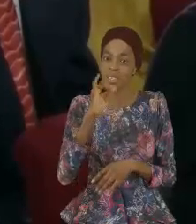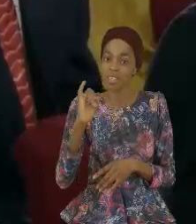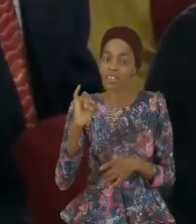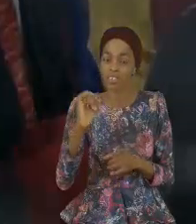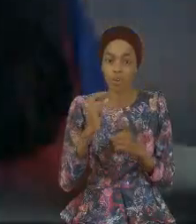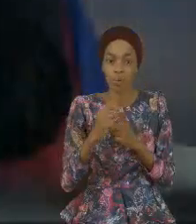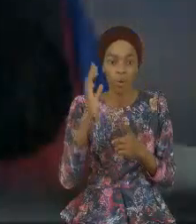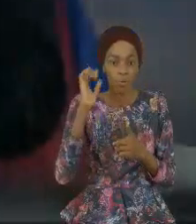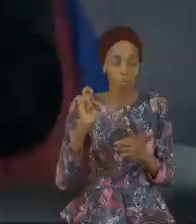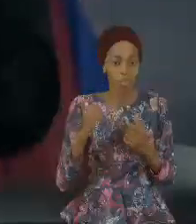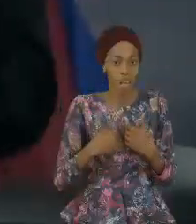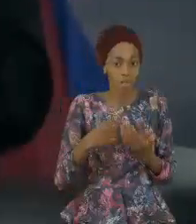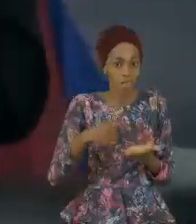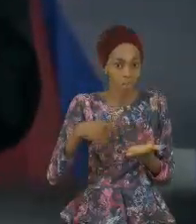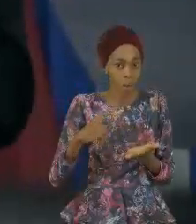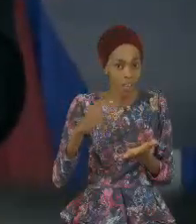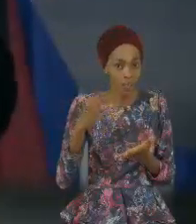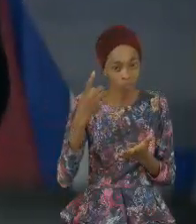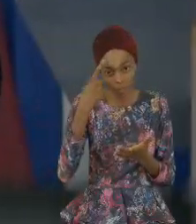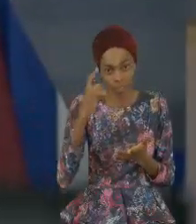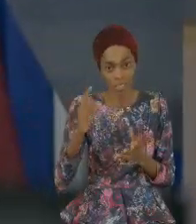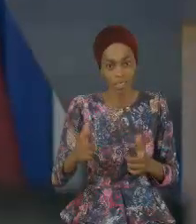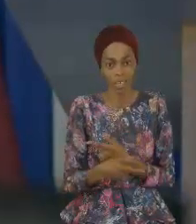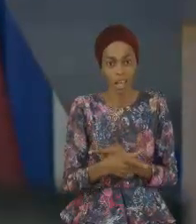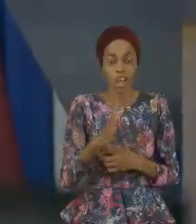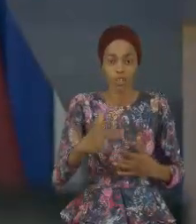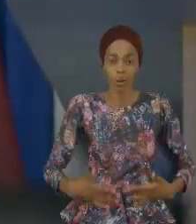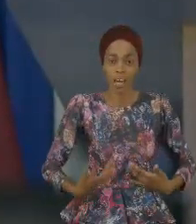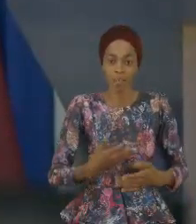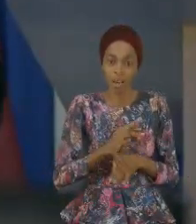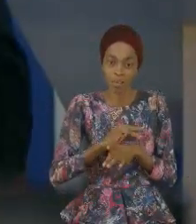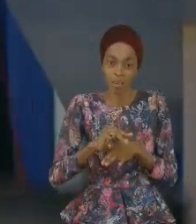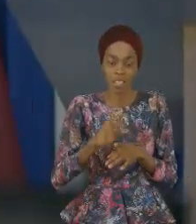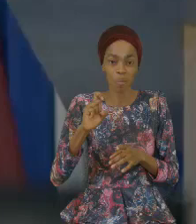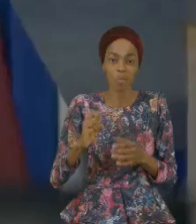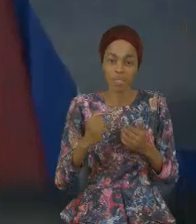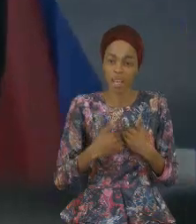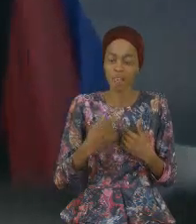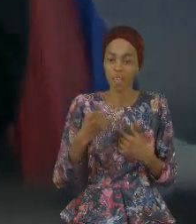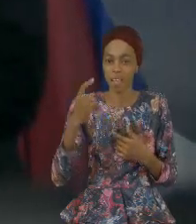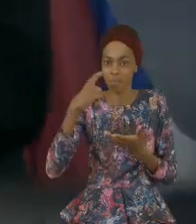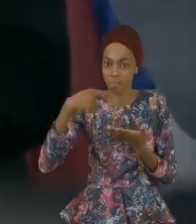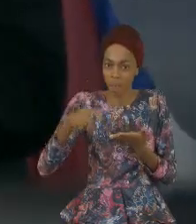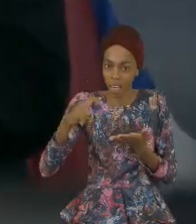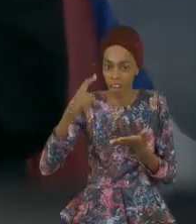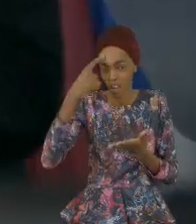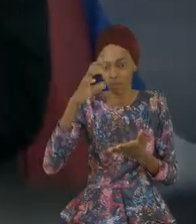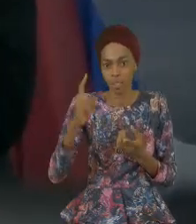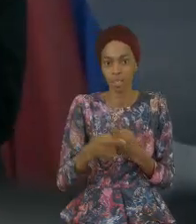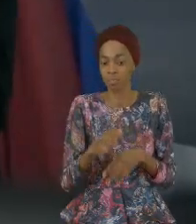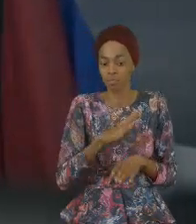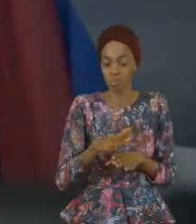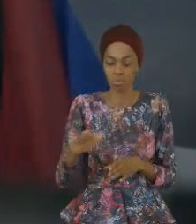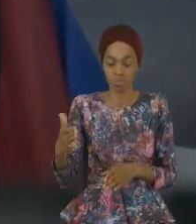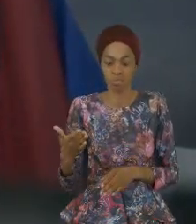for the day. Your life, your ministry must have a mark for the day. But don't parambolate.